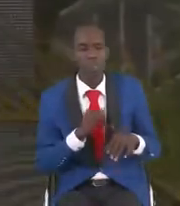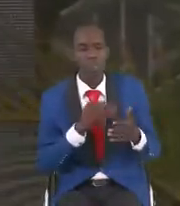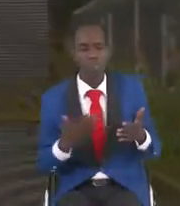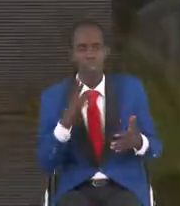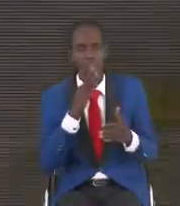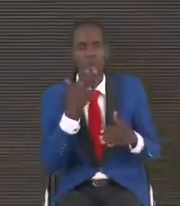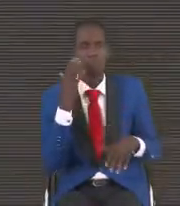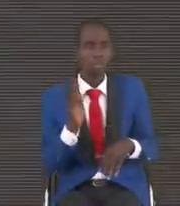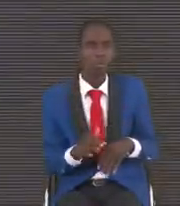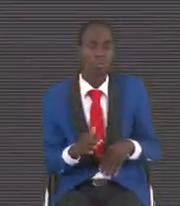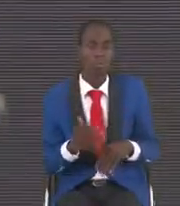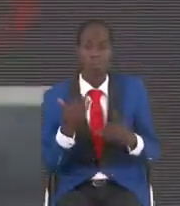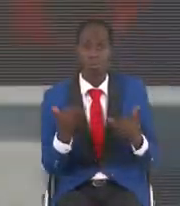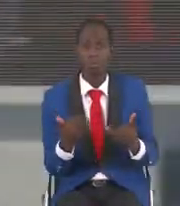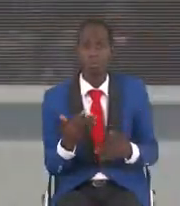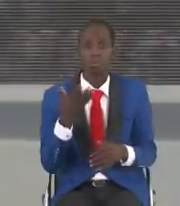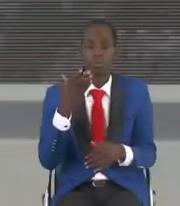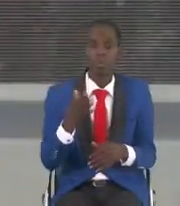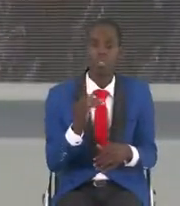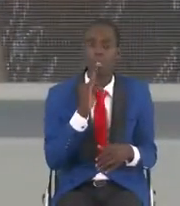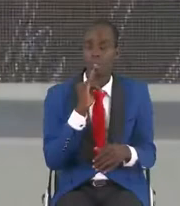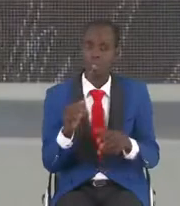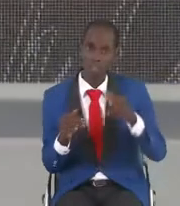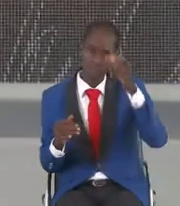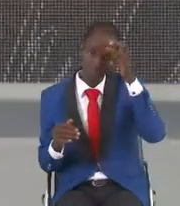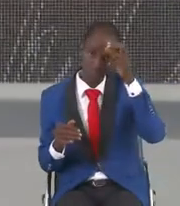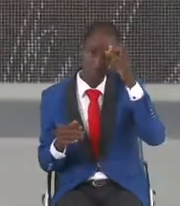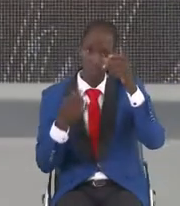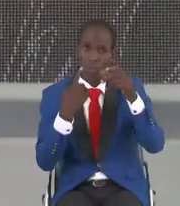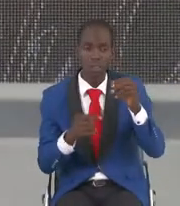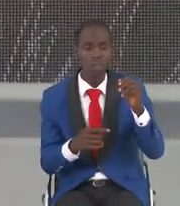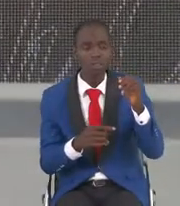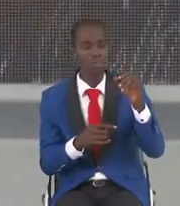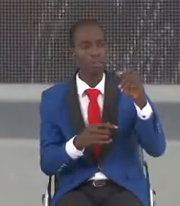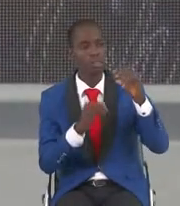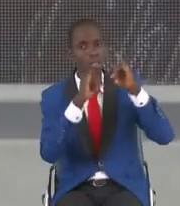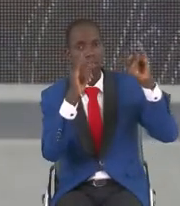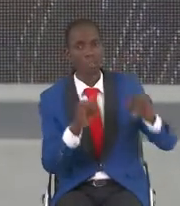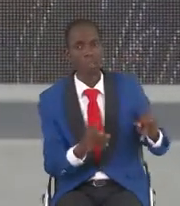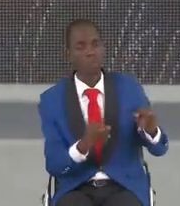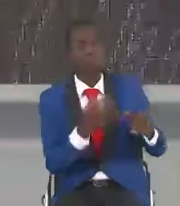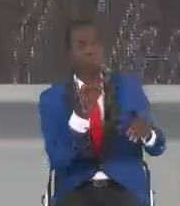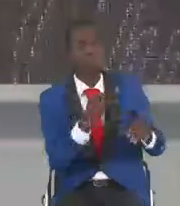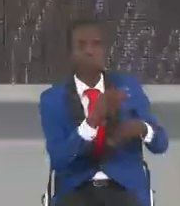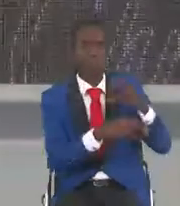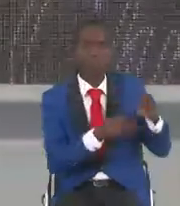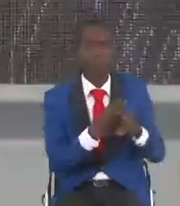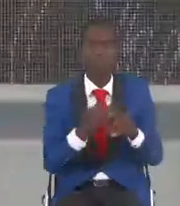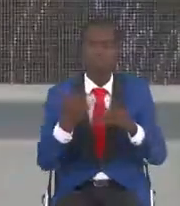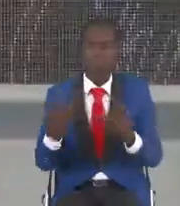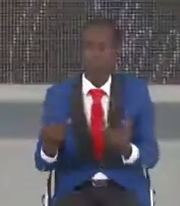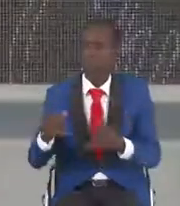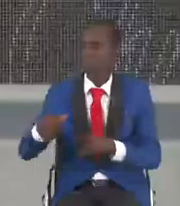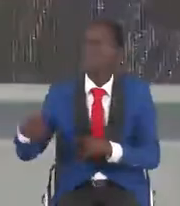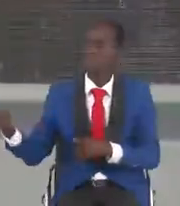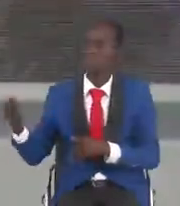is Satan, the god of this world. Then there is the Lord, the King of kings and the Lord